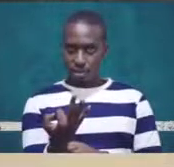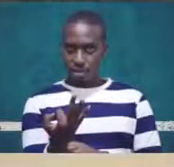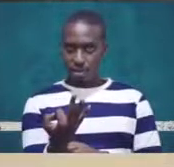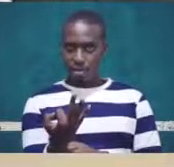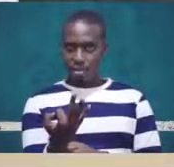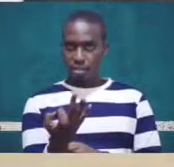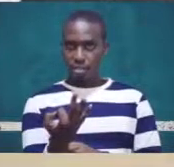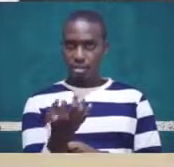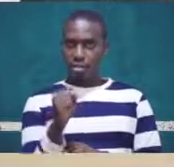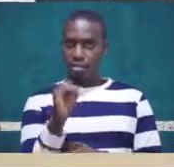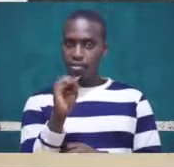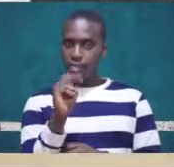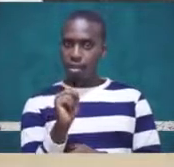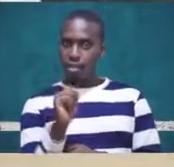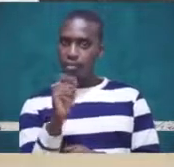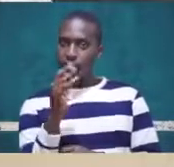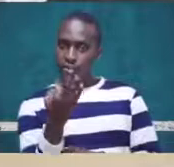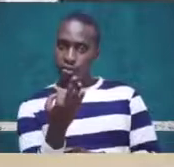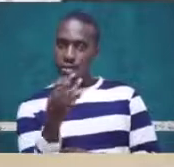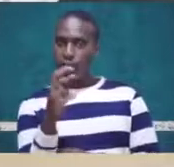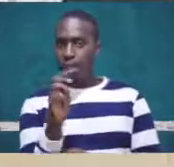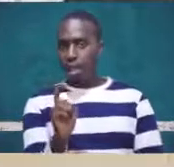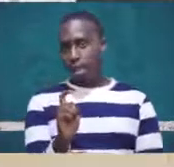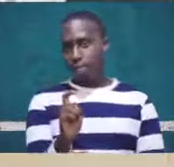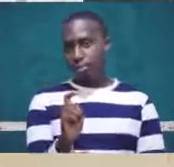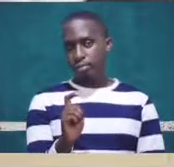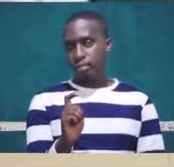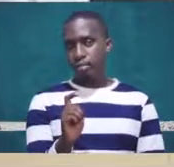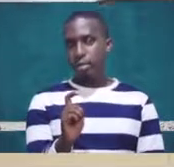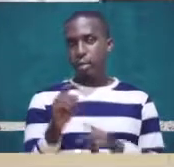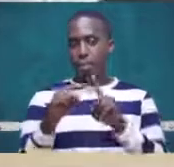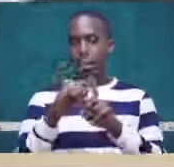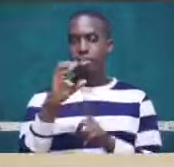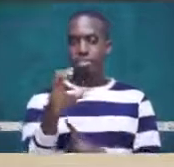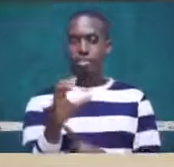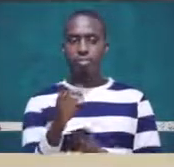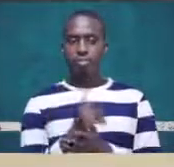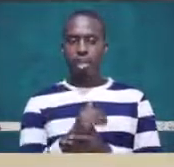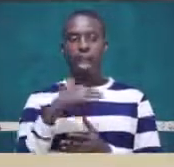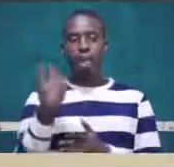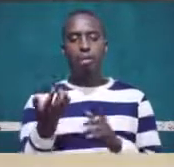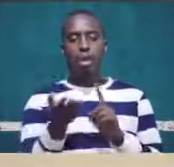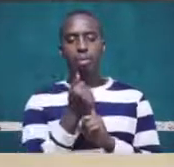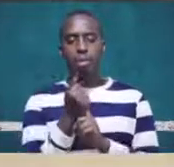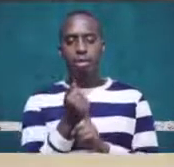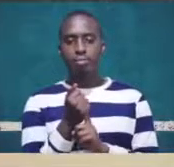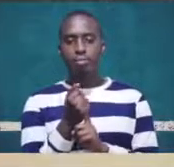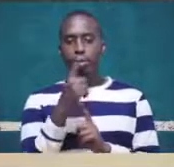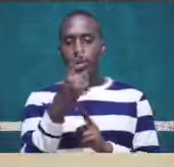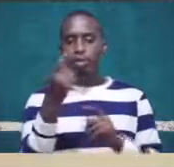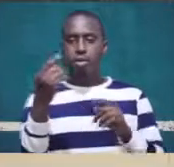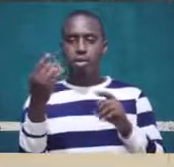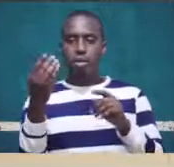3, sine of 3x plus c, and I get 1